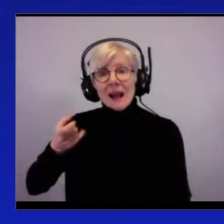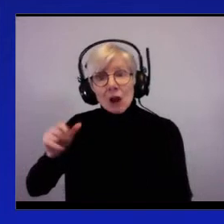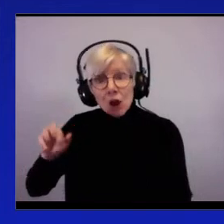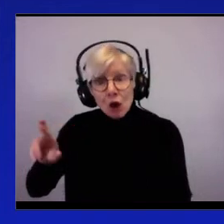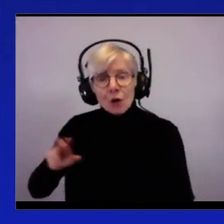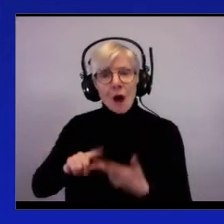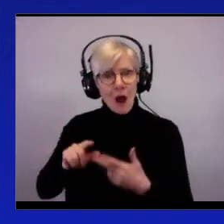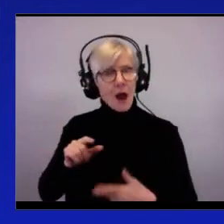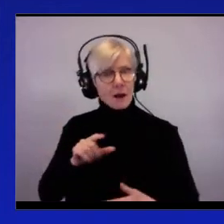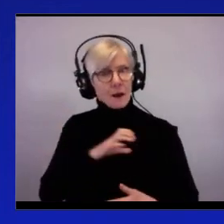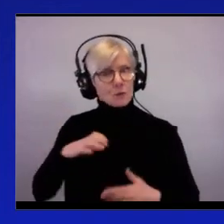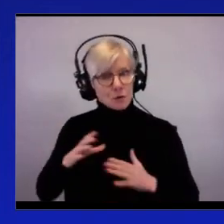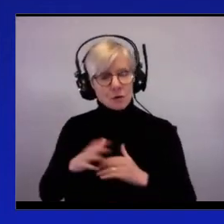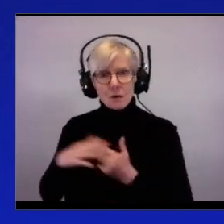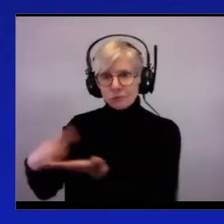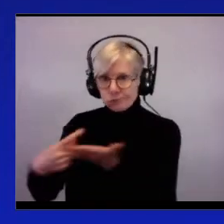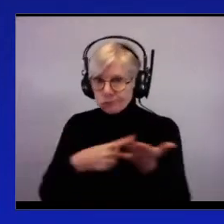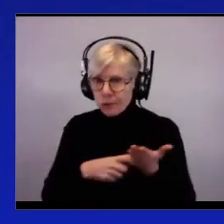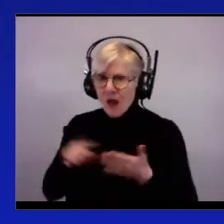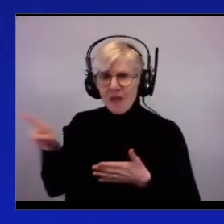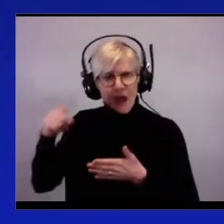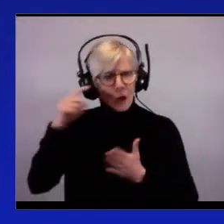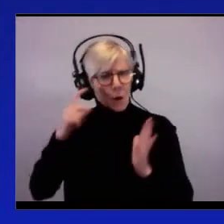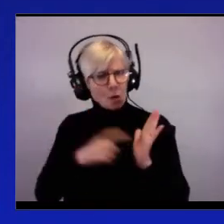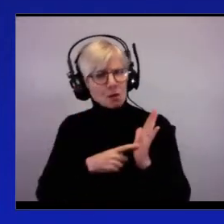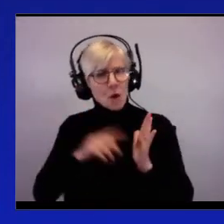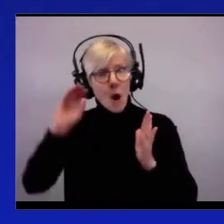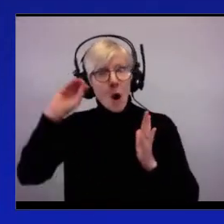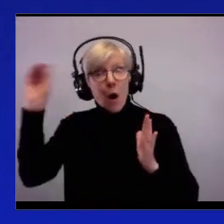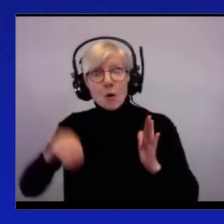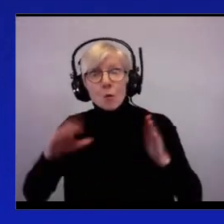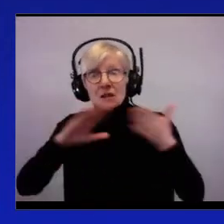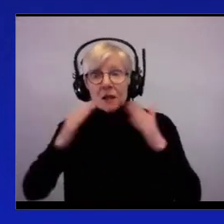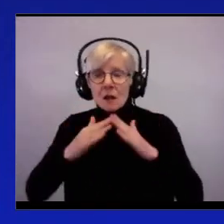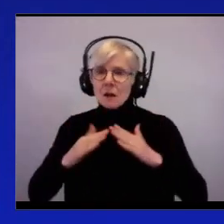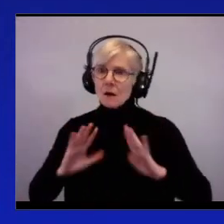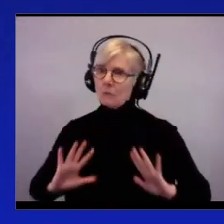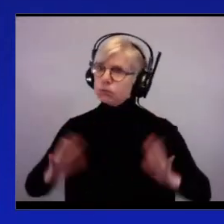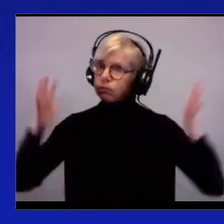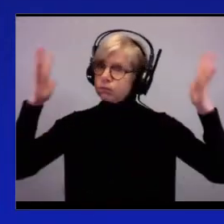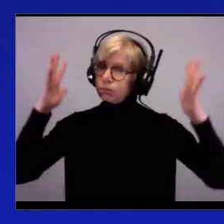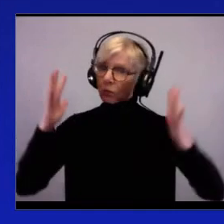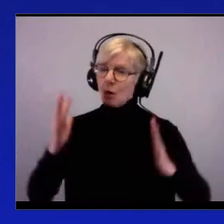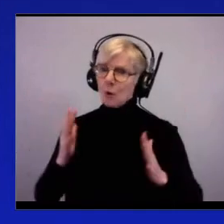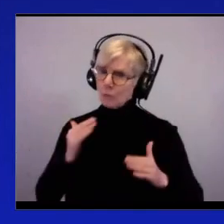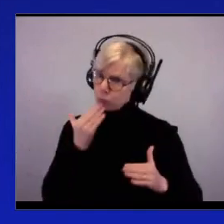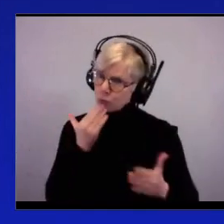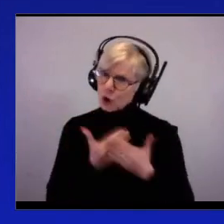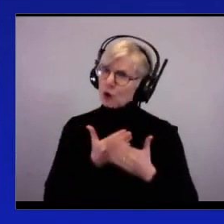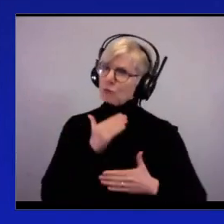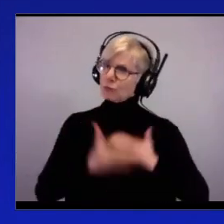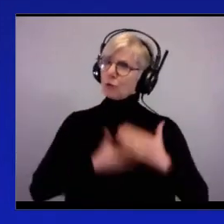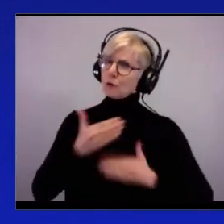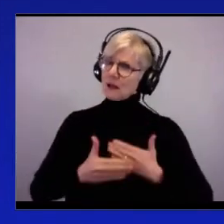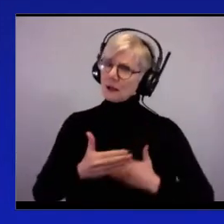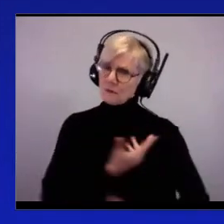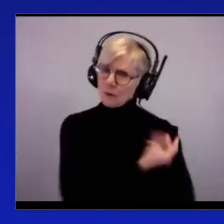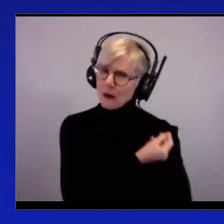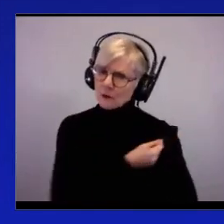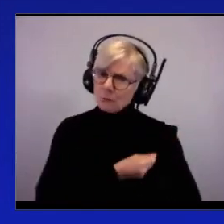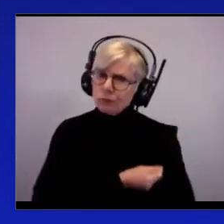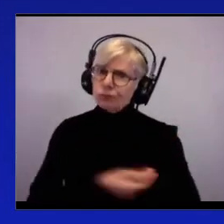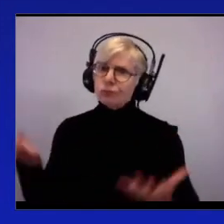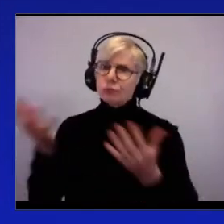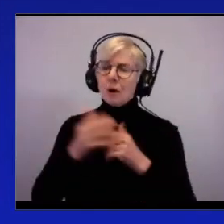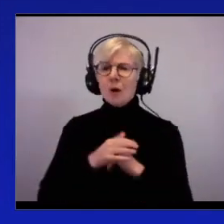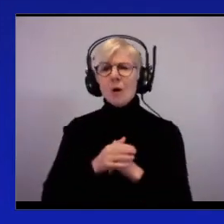the Premier and General Hillier noted how well Ottawa has been doing in delivering the vaccine. I want to offer my congratulations and gratitude